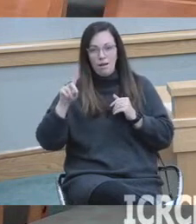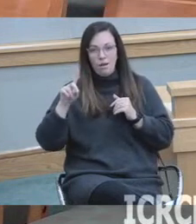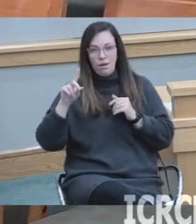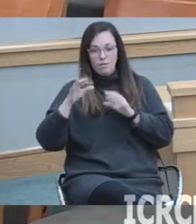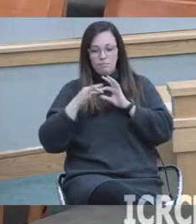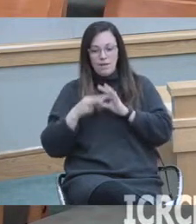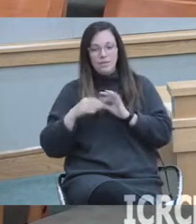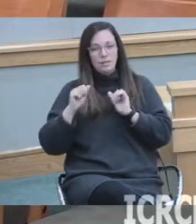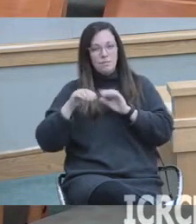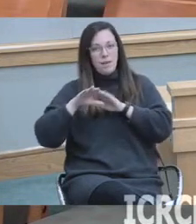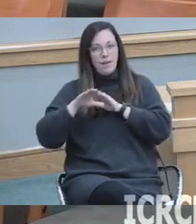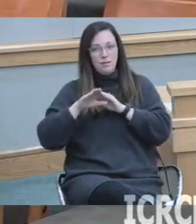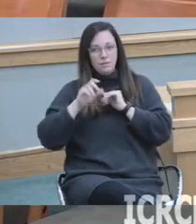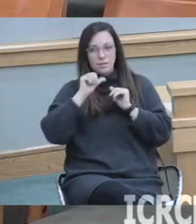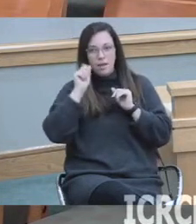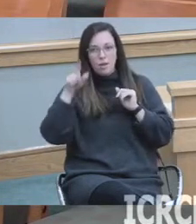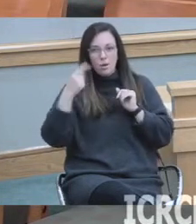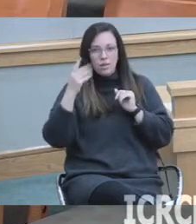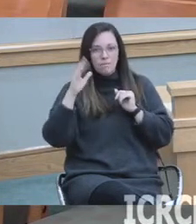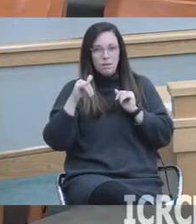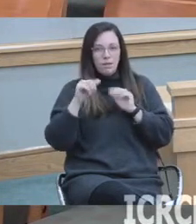by the